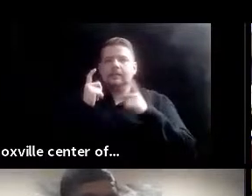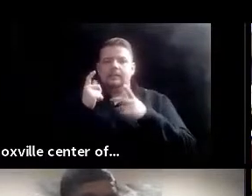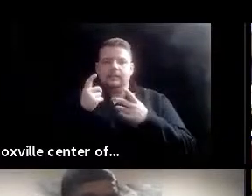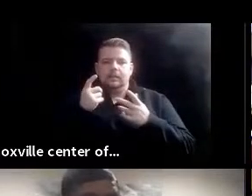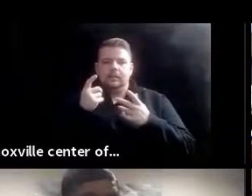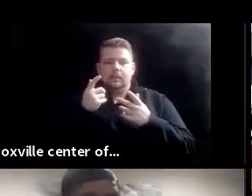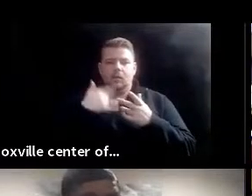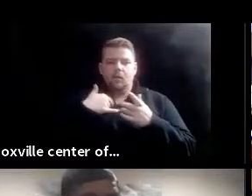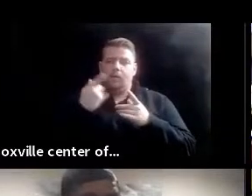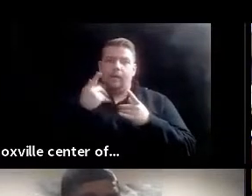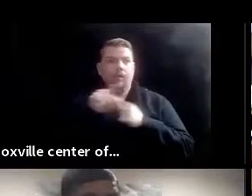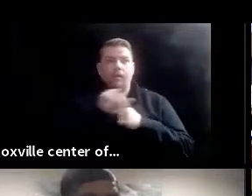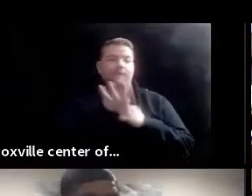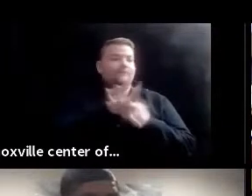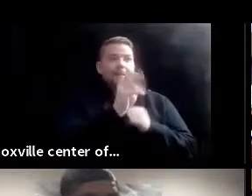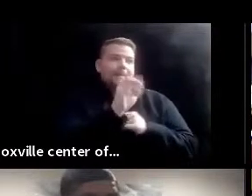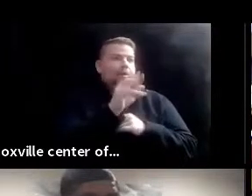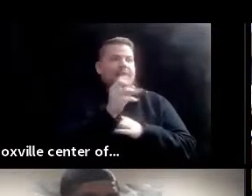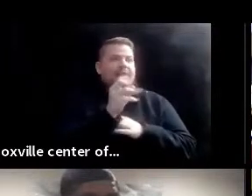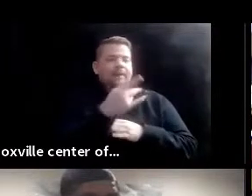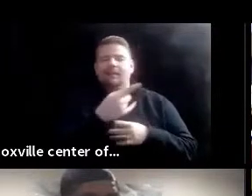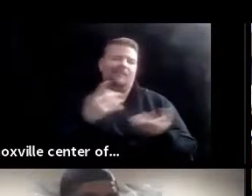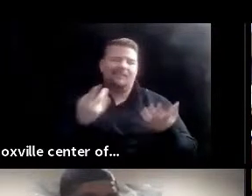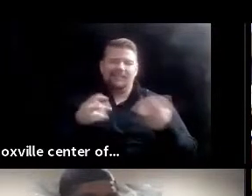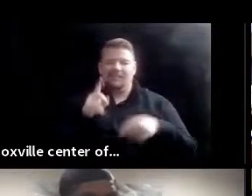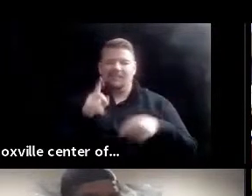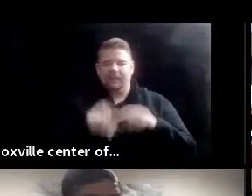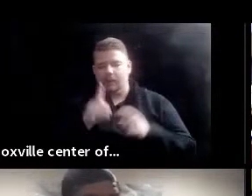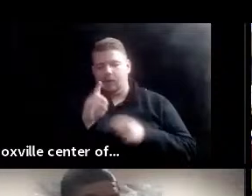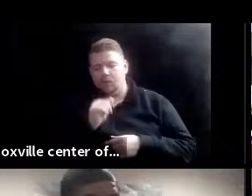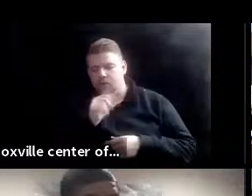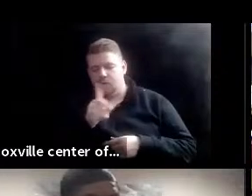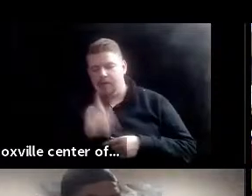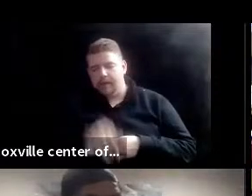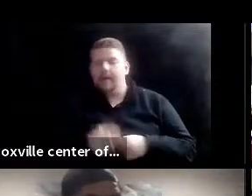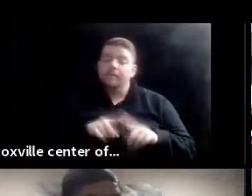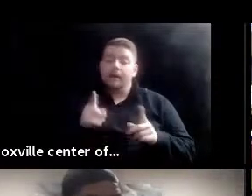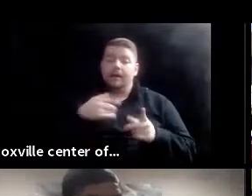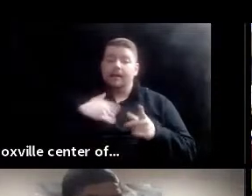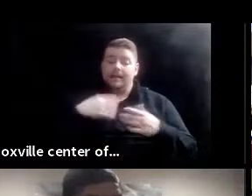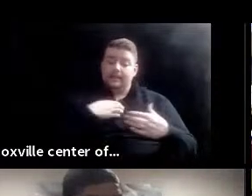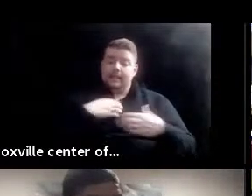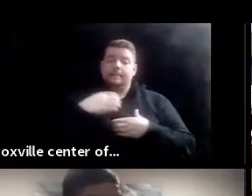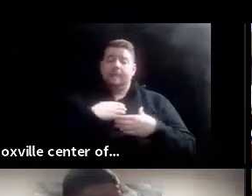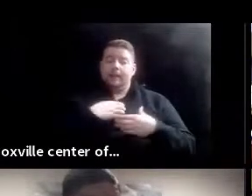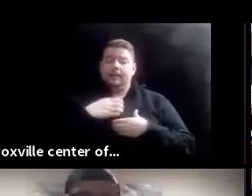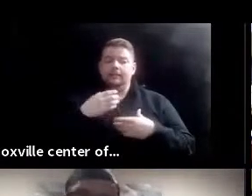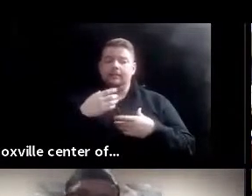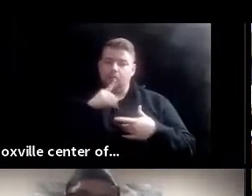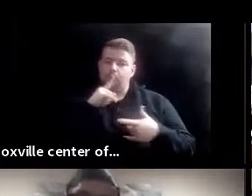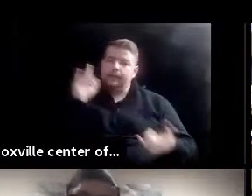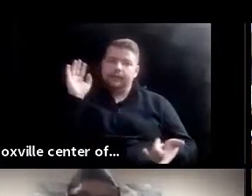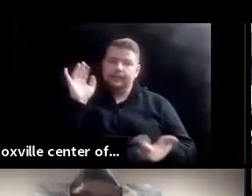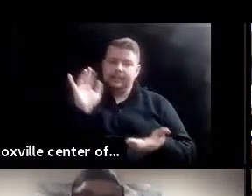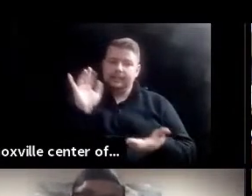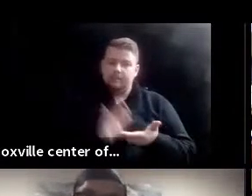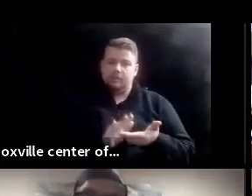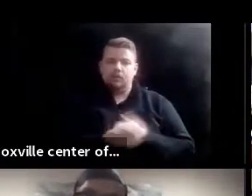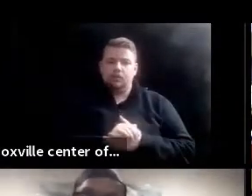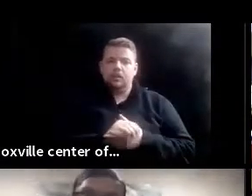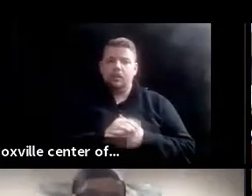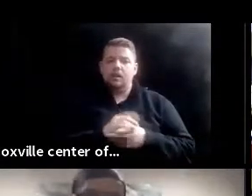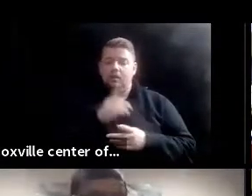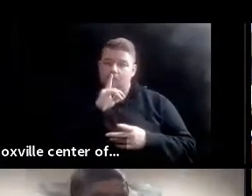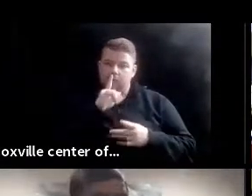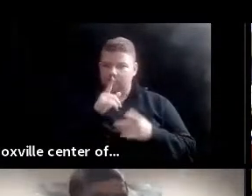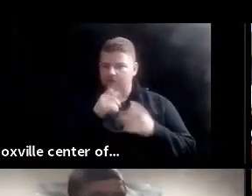go find Mary Smith. So we don't do that. But really, I think the complaints about that have really diminished for the